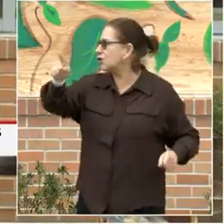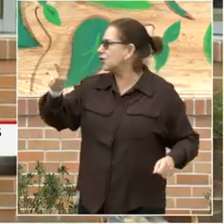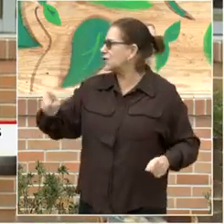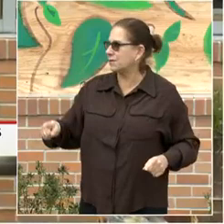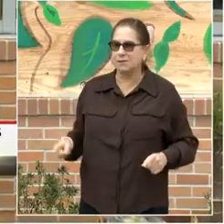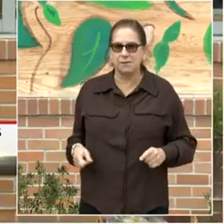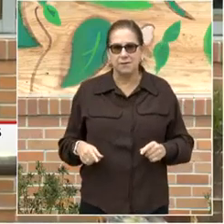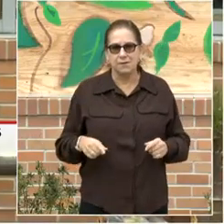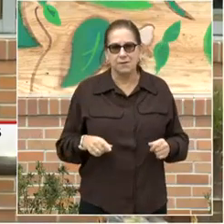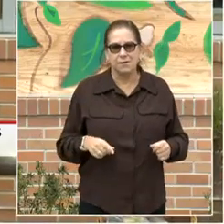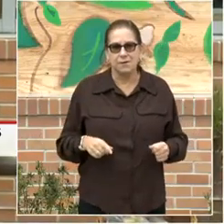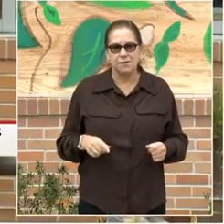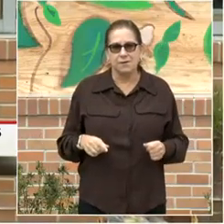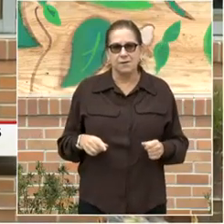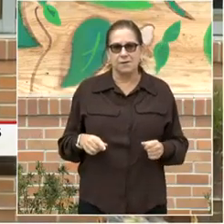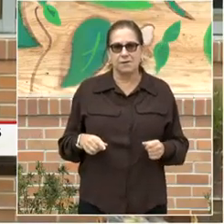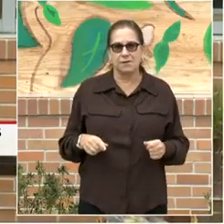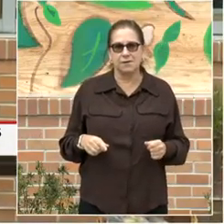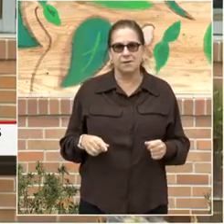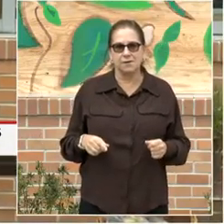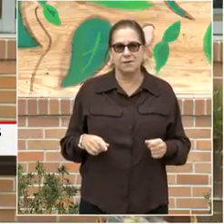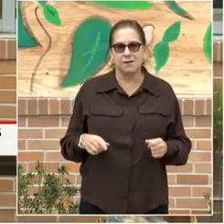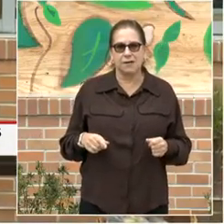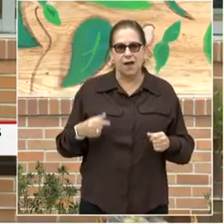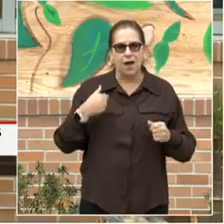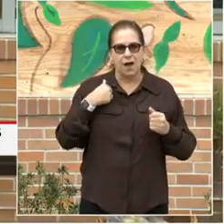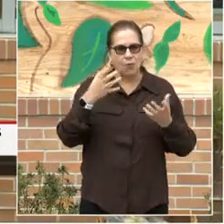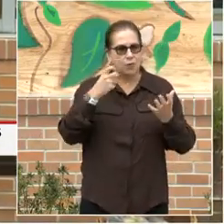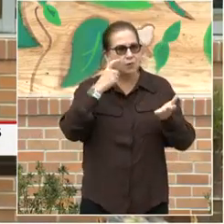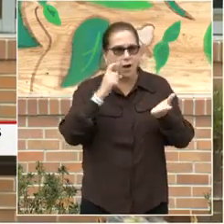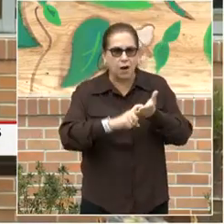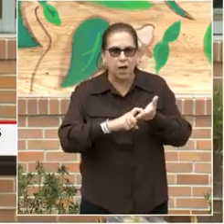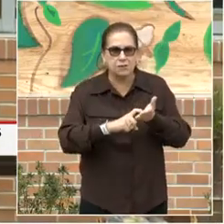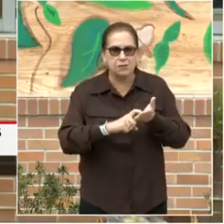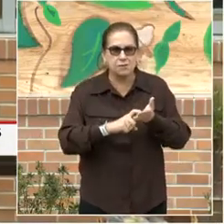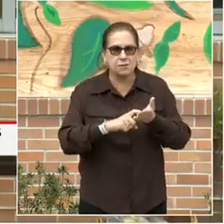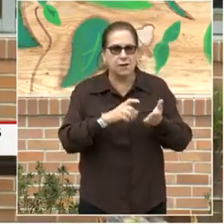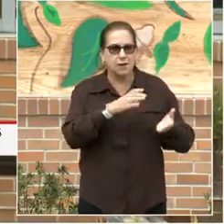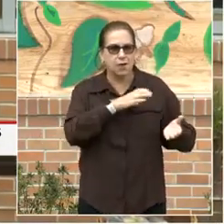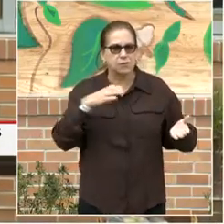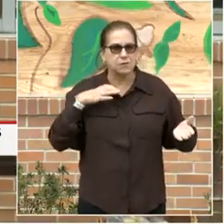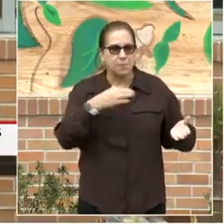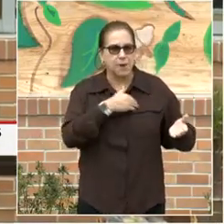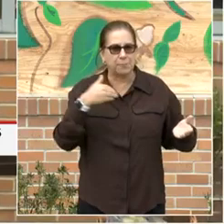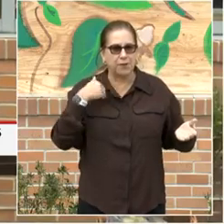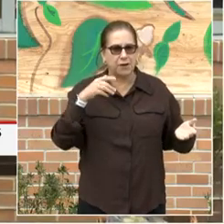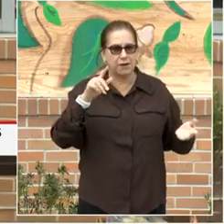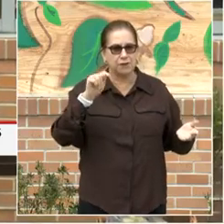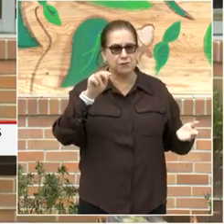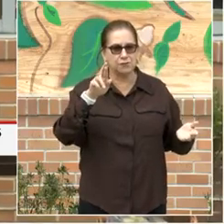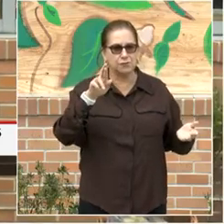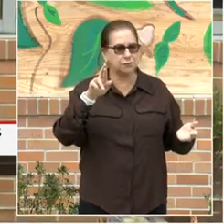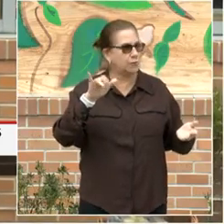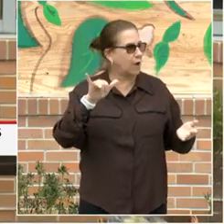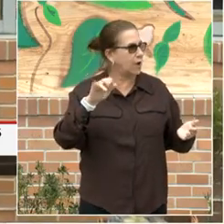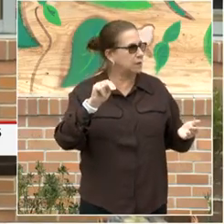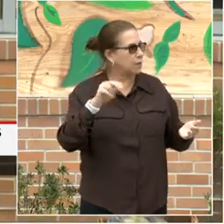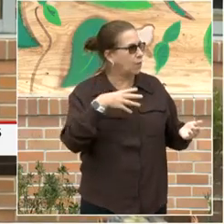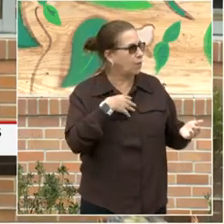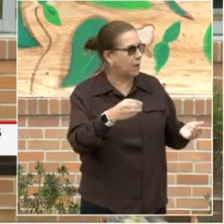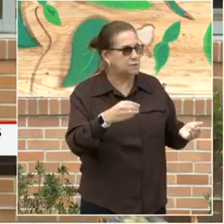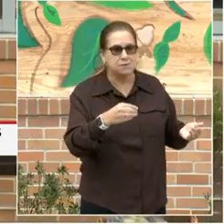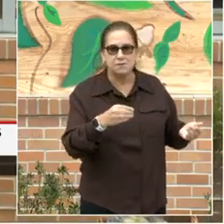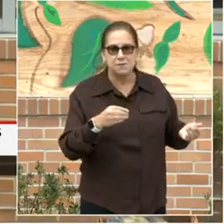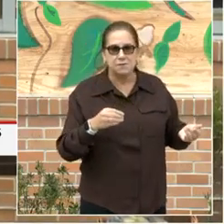all about. I want to acknowledge your council member, Trayon White. Give him a big round of applause. Your